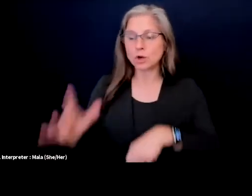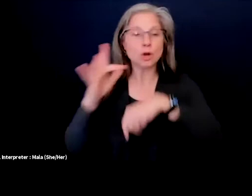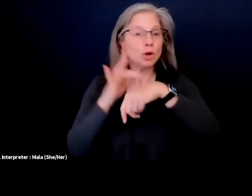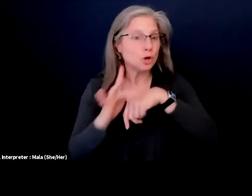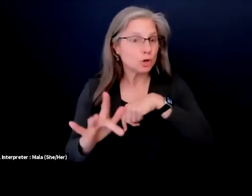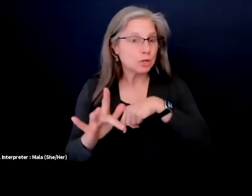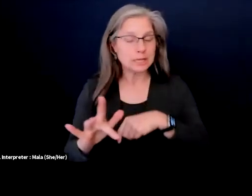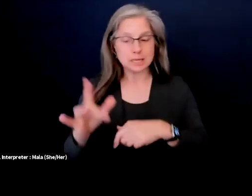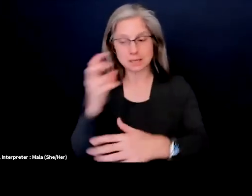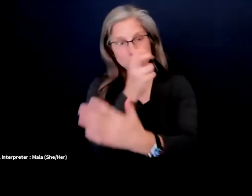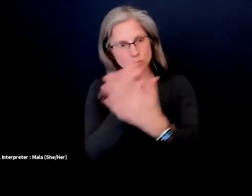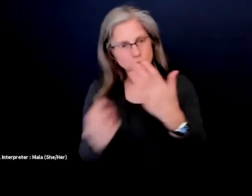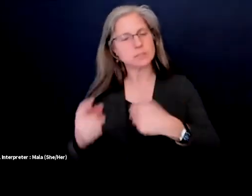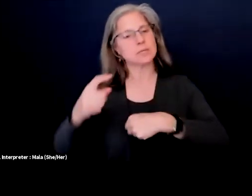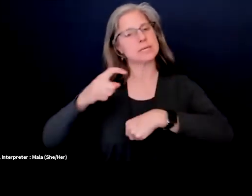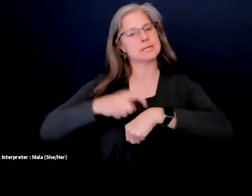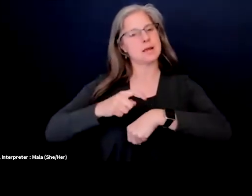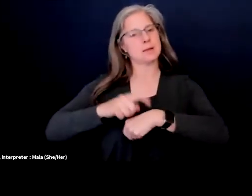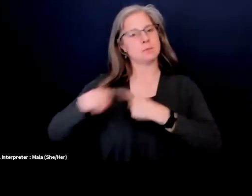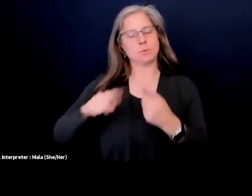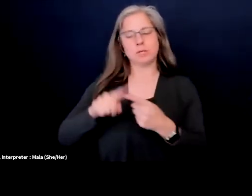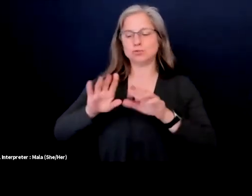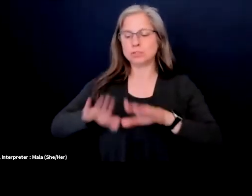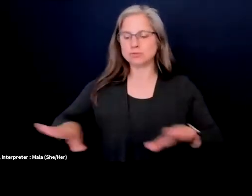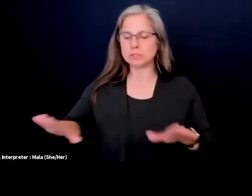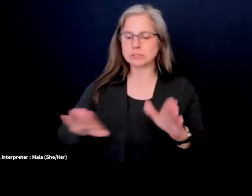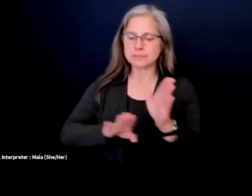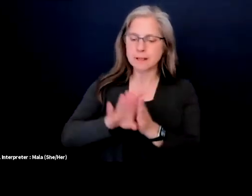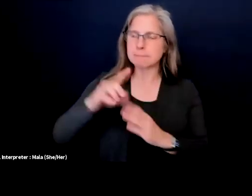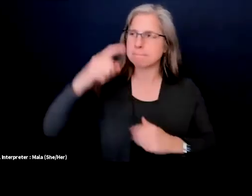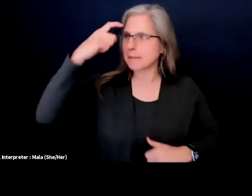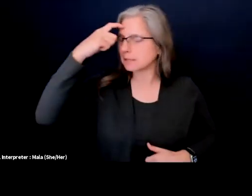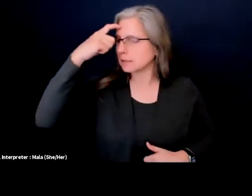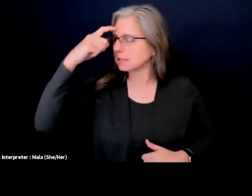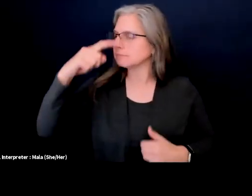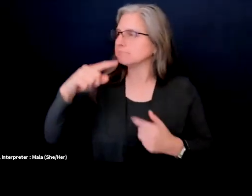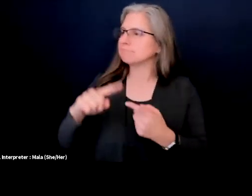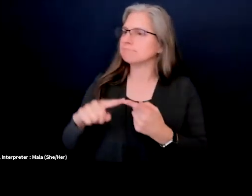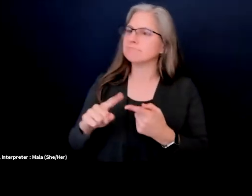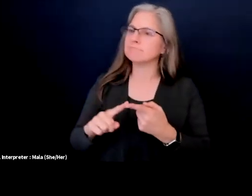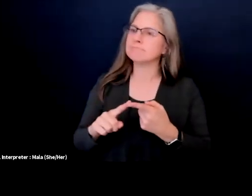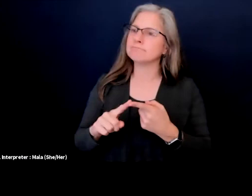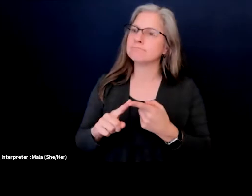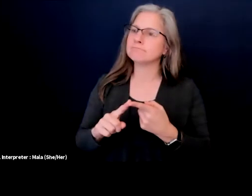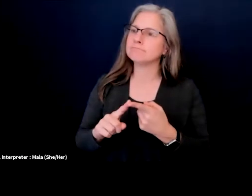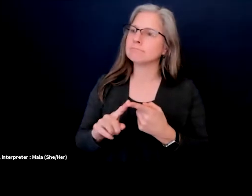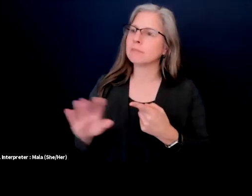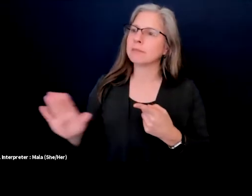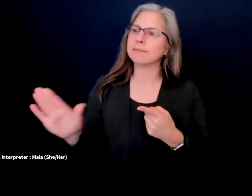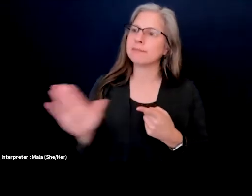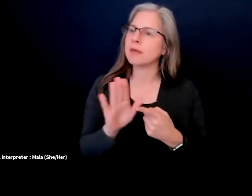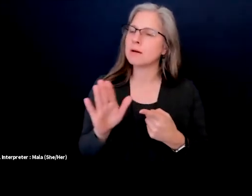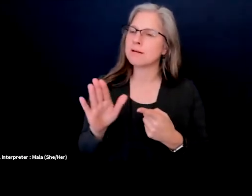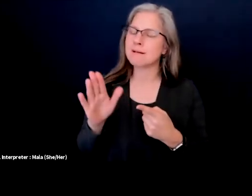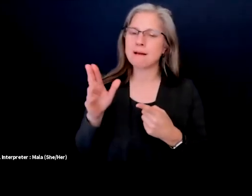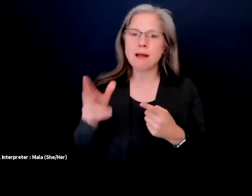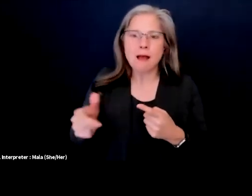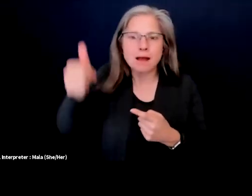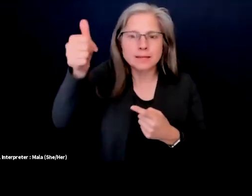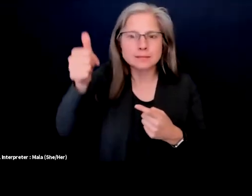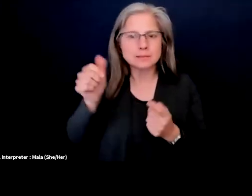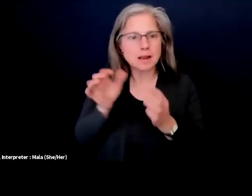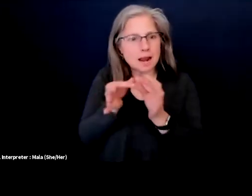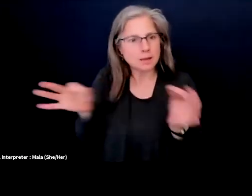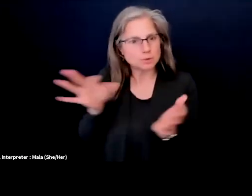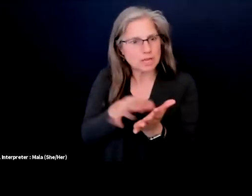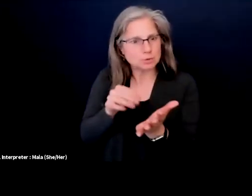is a time when children developmentally develop their most highest language acquisition skills, and yet